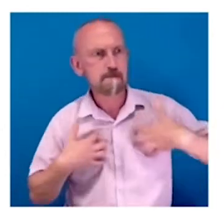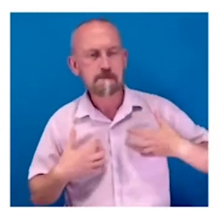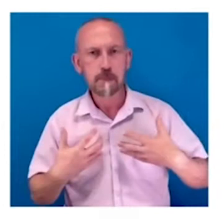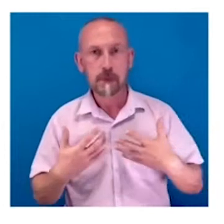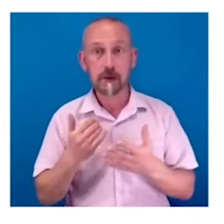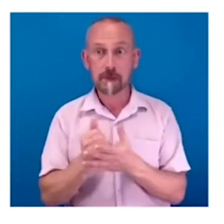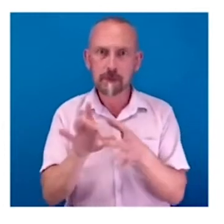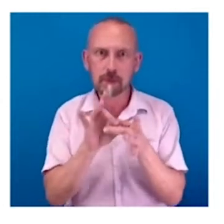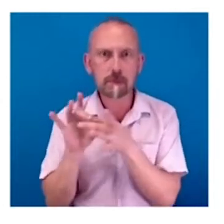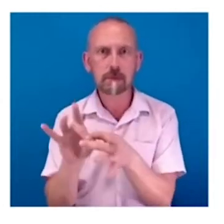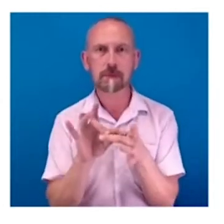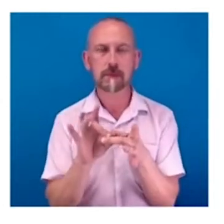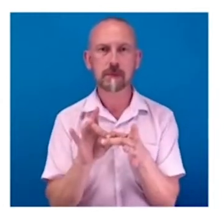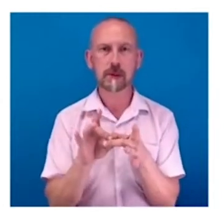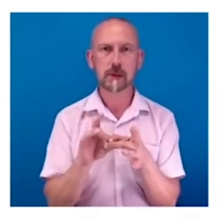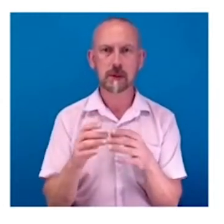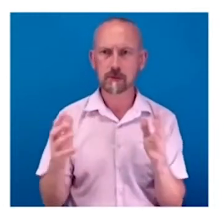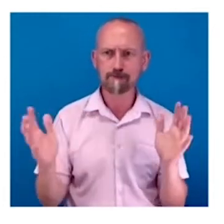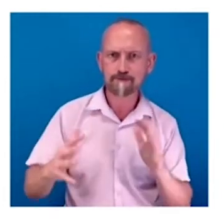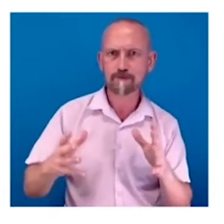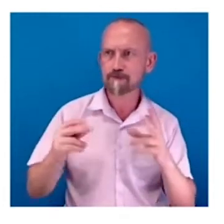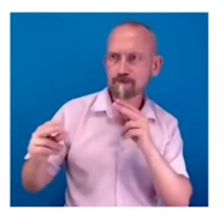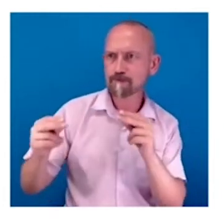and getting them to share stories and